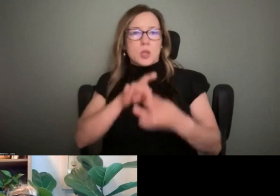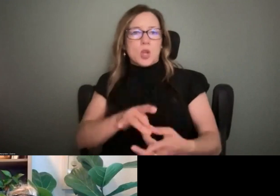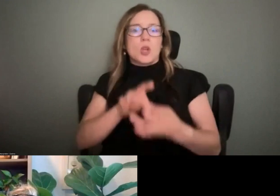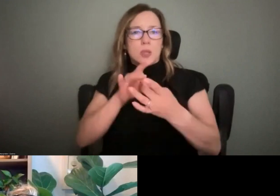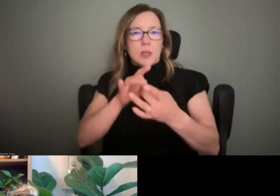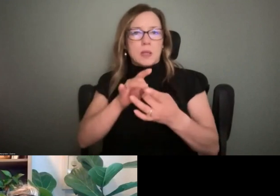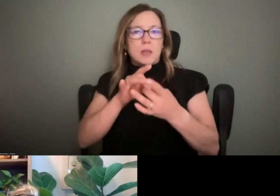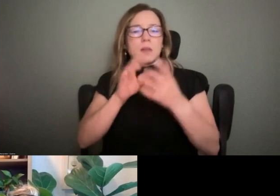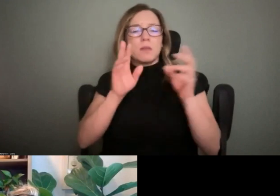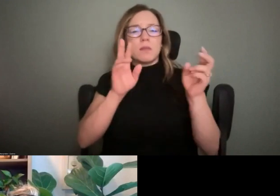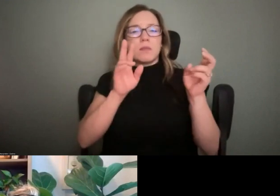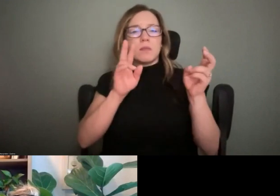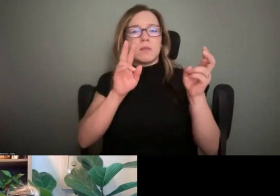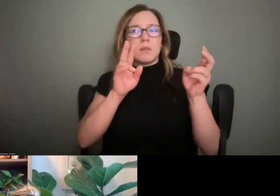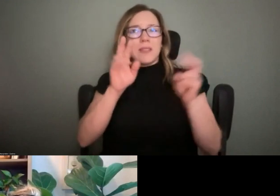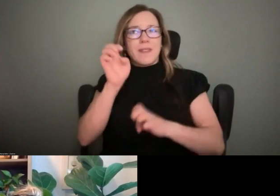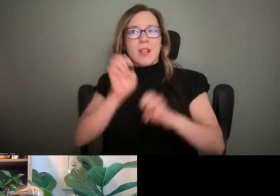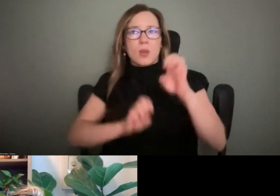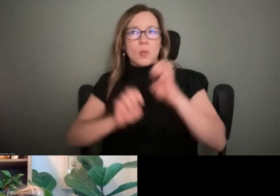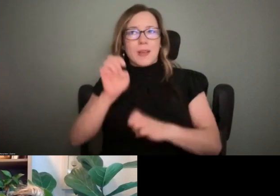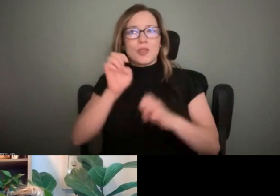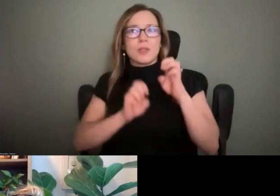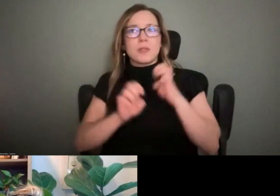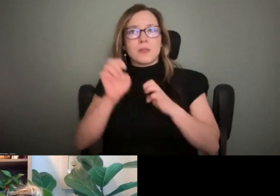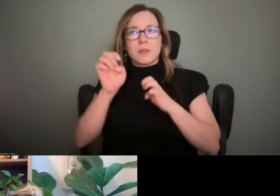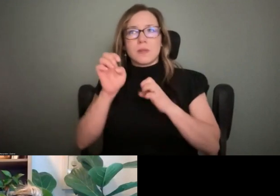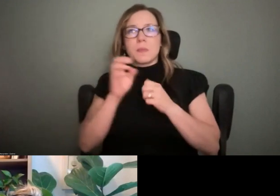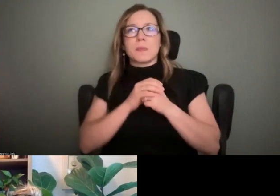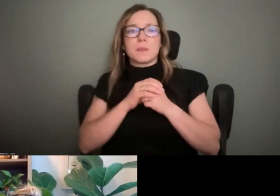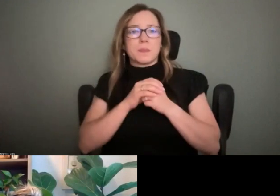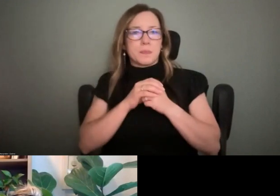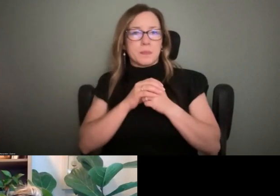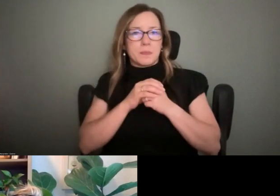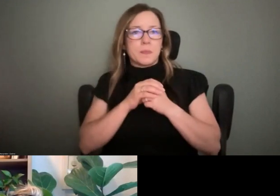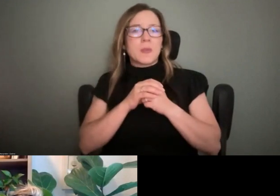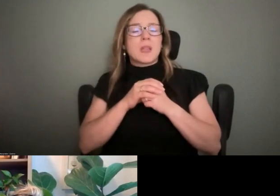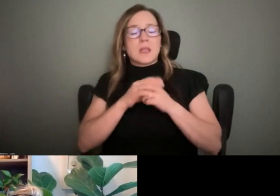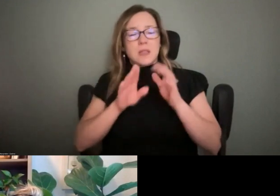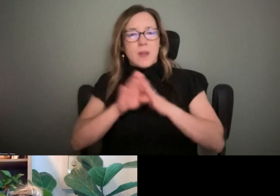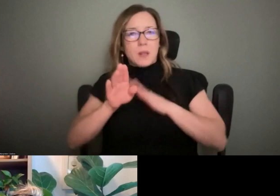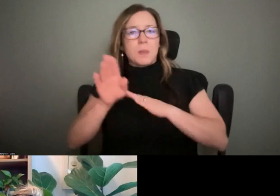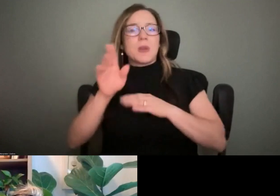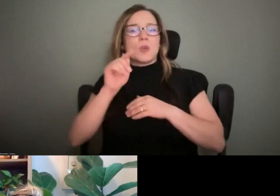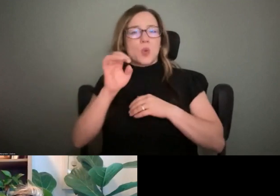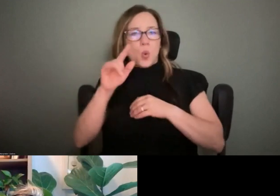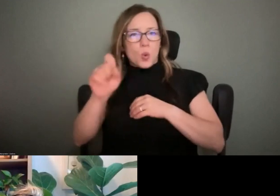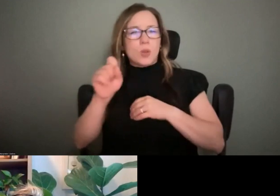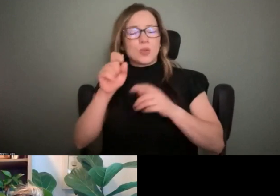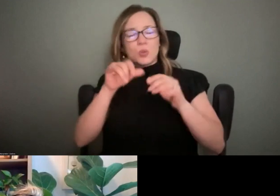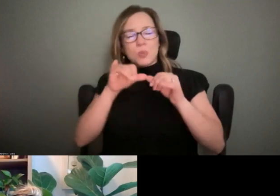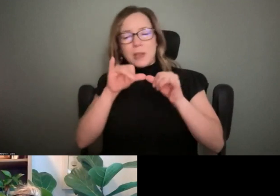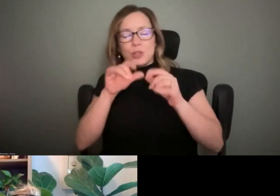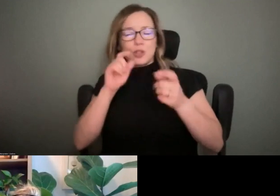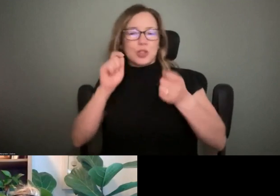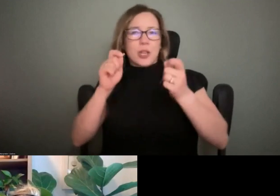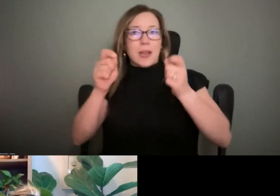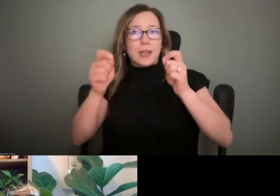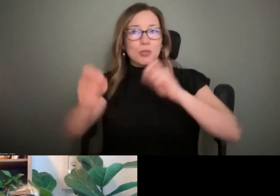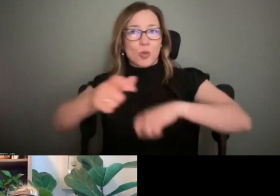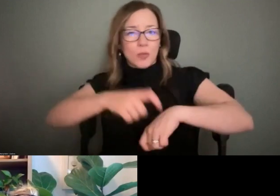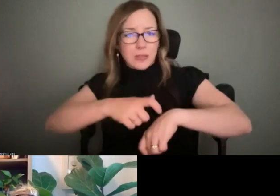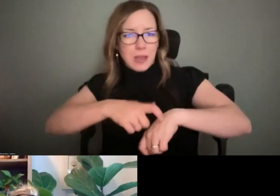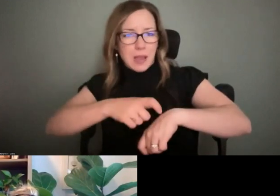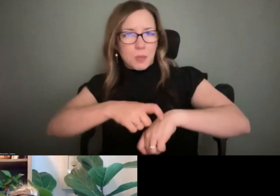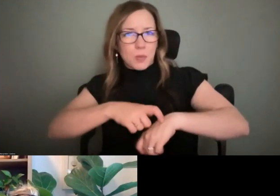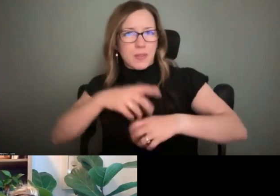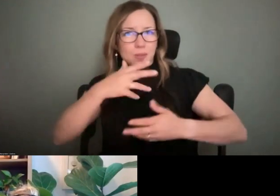have experience in developing scales and tools to measure change over time with social isolation and